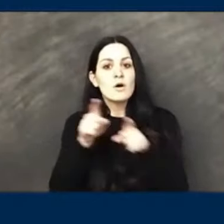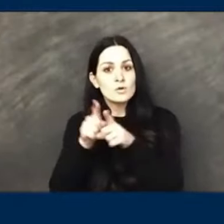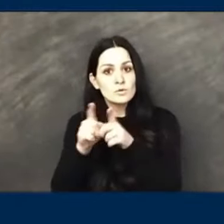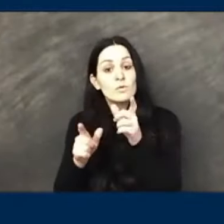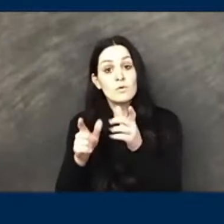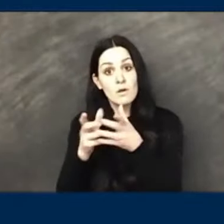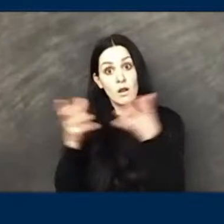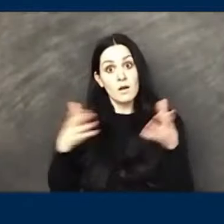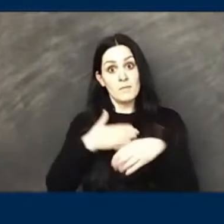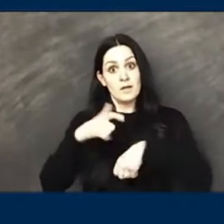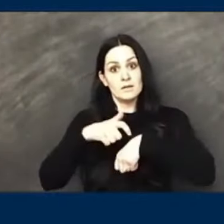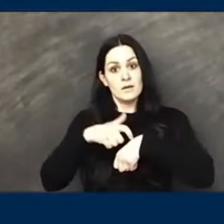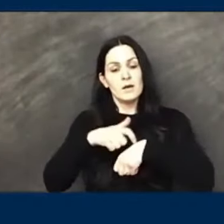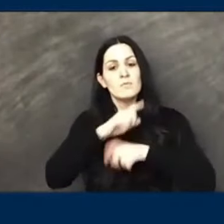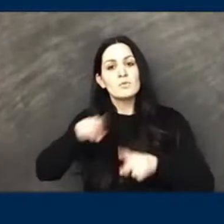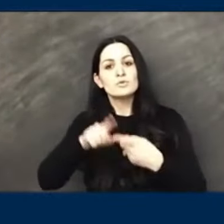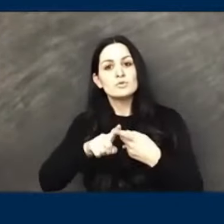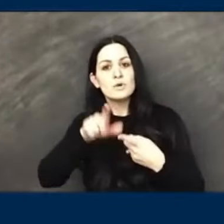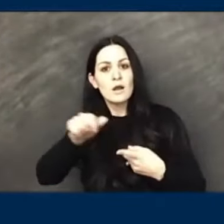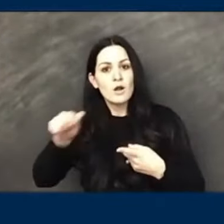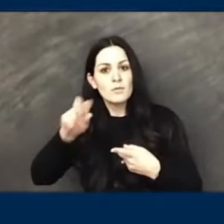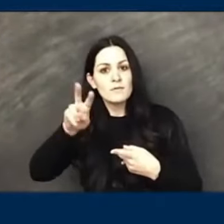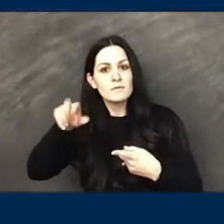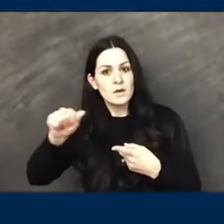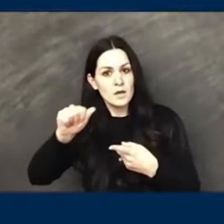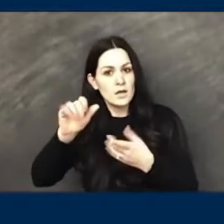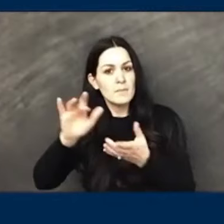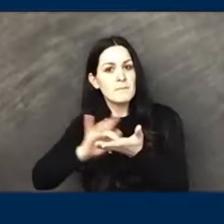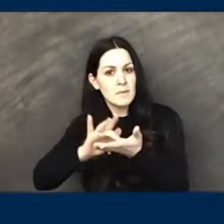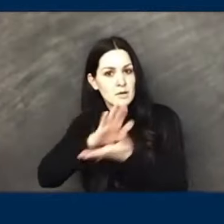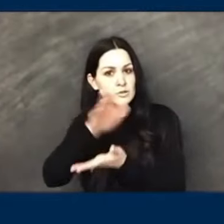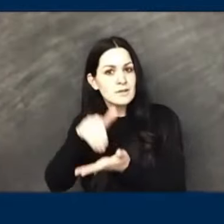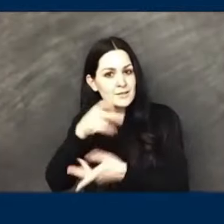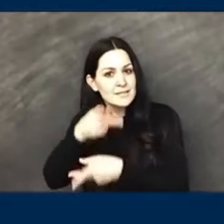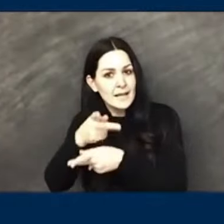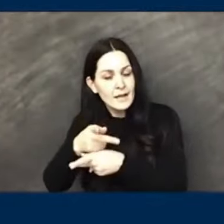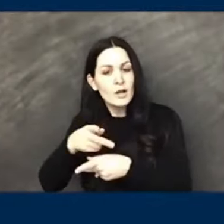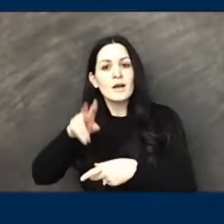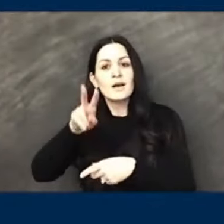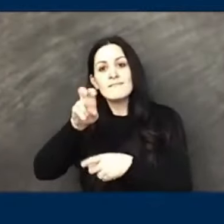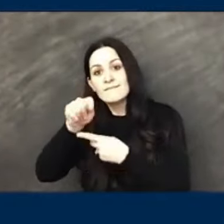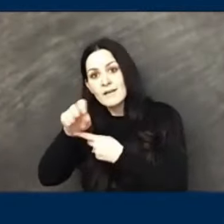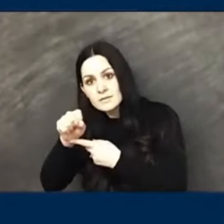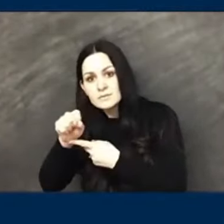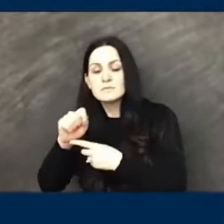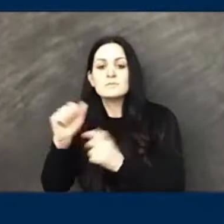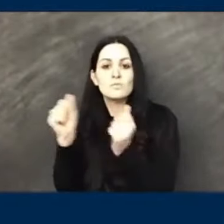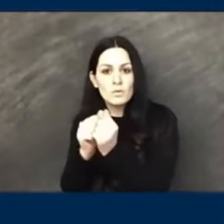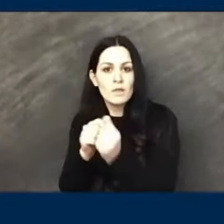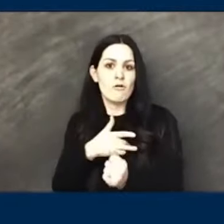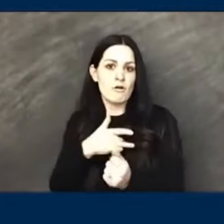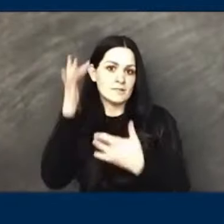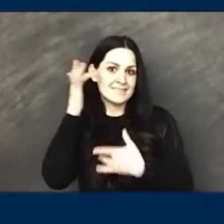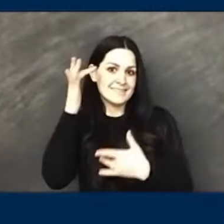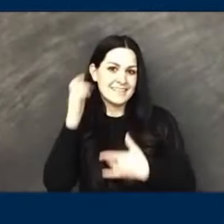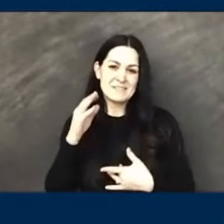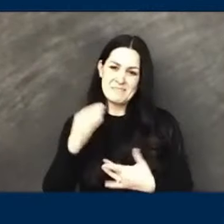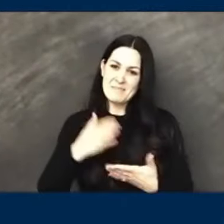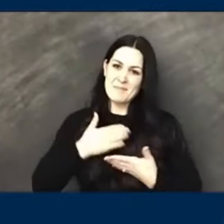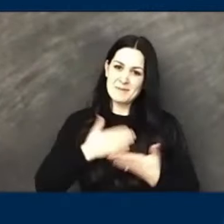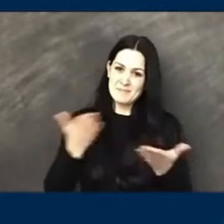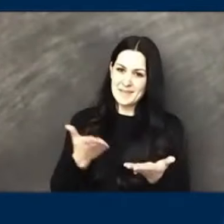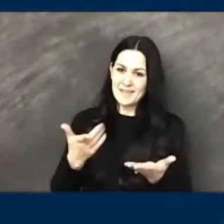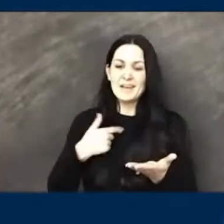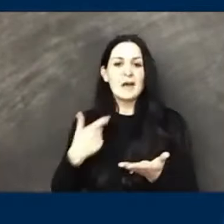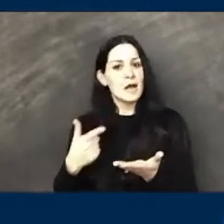time at the Ann Arbor VA Medical Center taking care of veterans with heart disease. So I'm really pleased to be here. I'm a